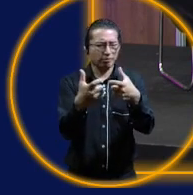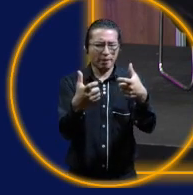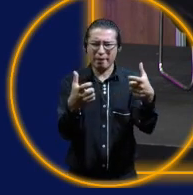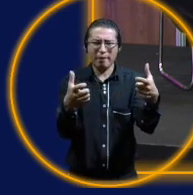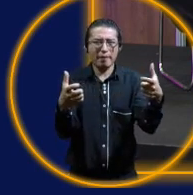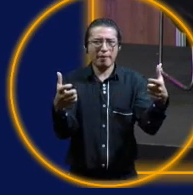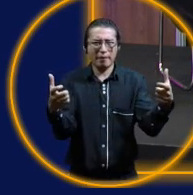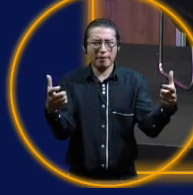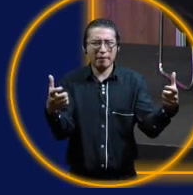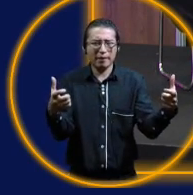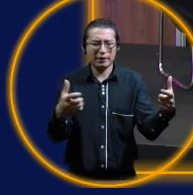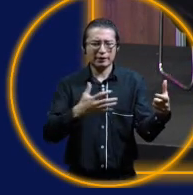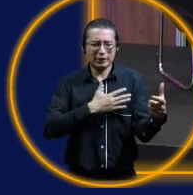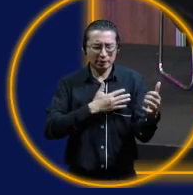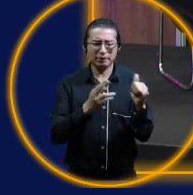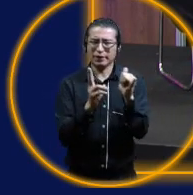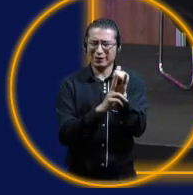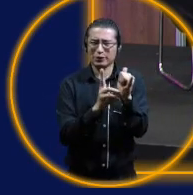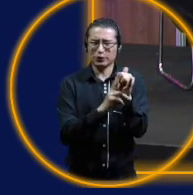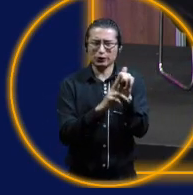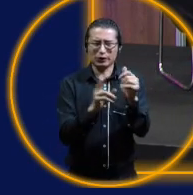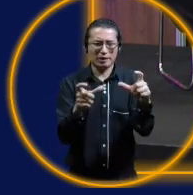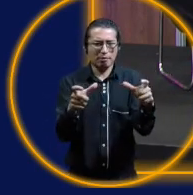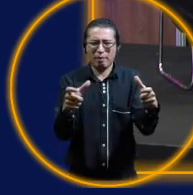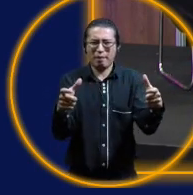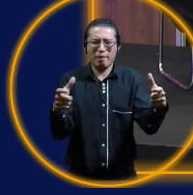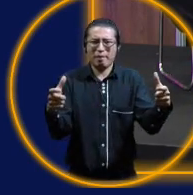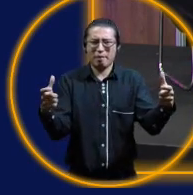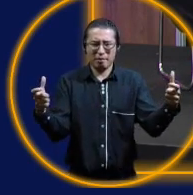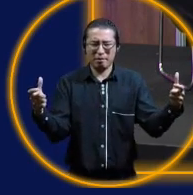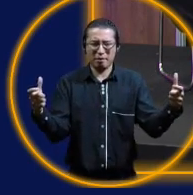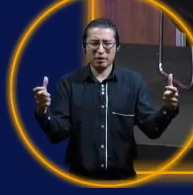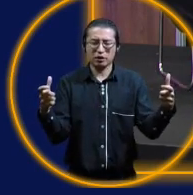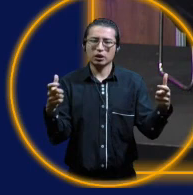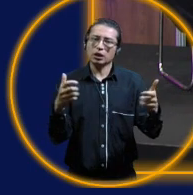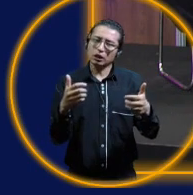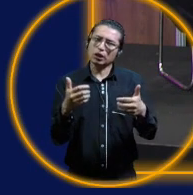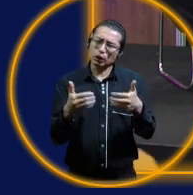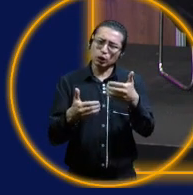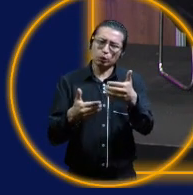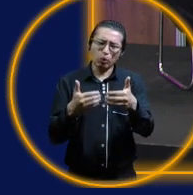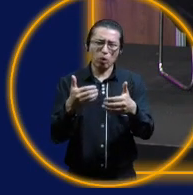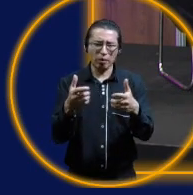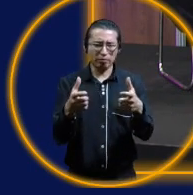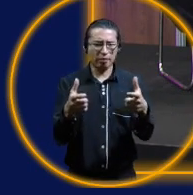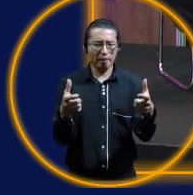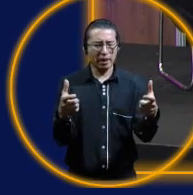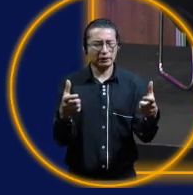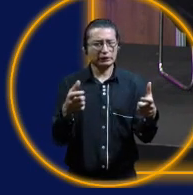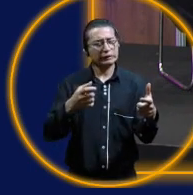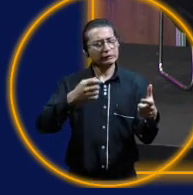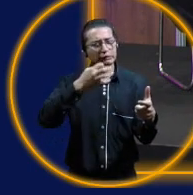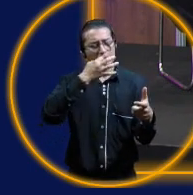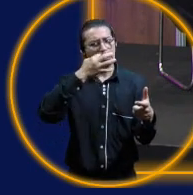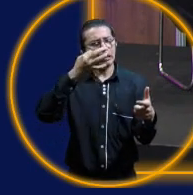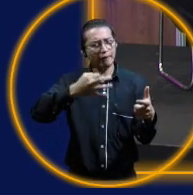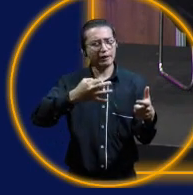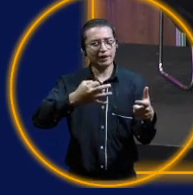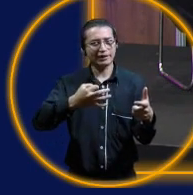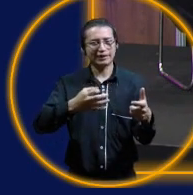was a huge crash in my capability to continue. Eventually, I ran out of gas.